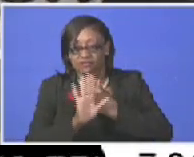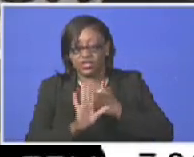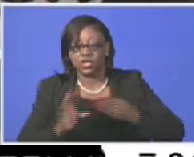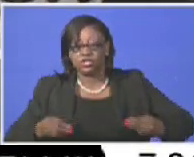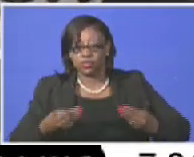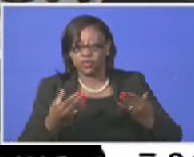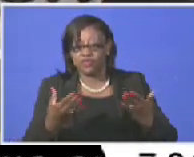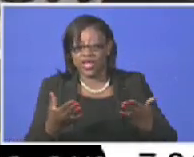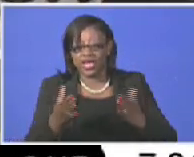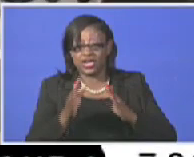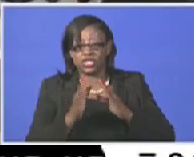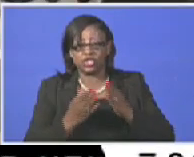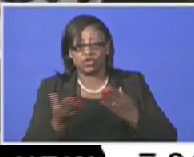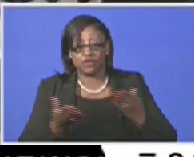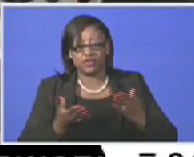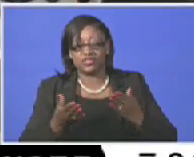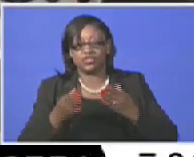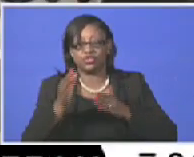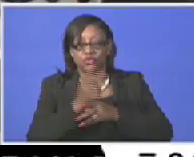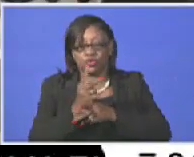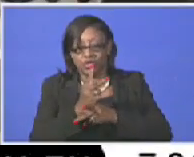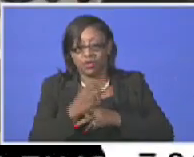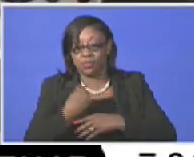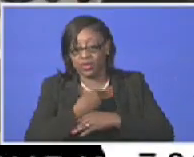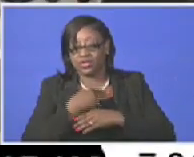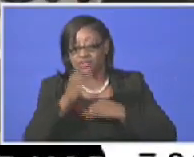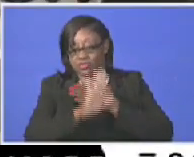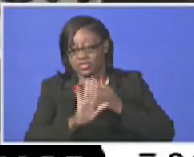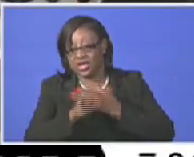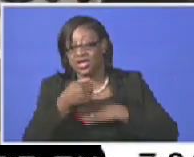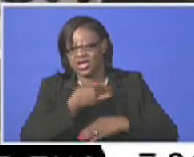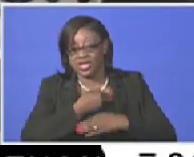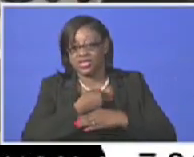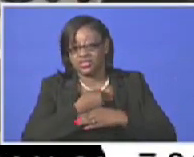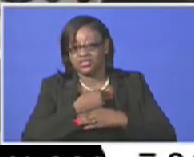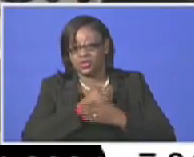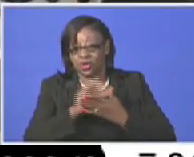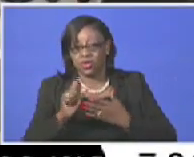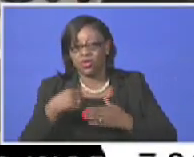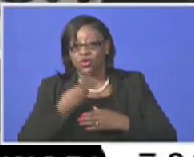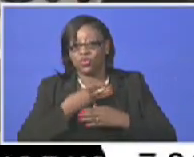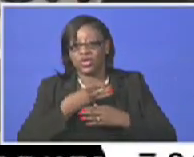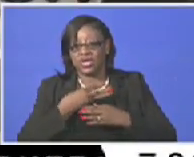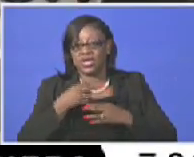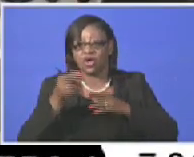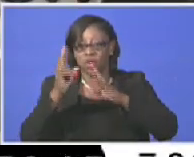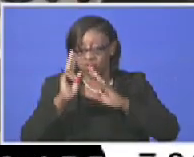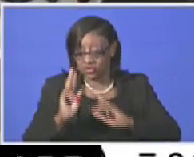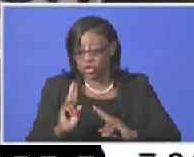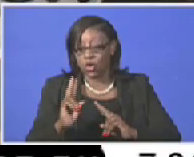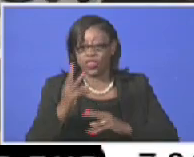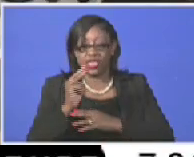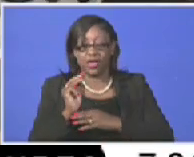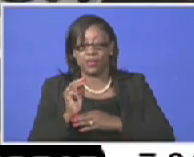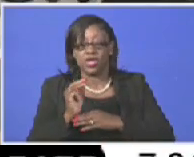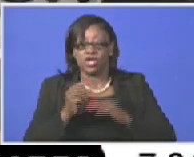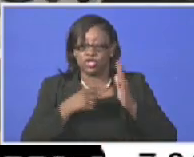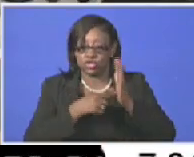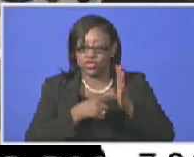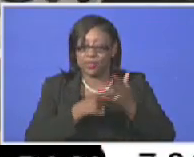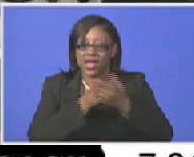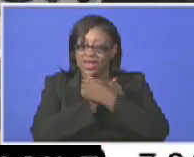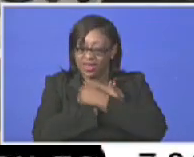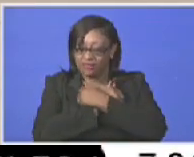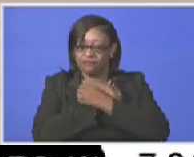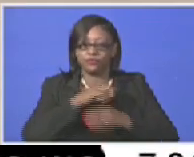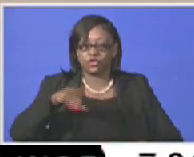providing a service that protects us all. We salute our frontline workers, and we want to express our love and